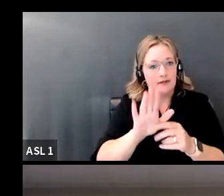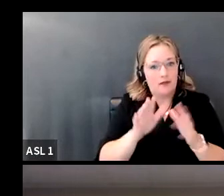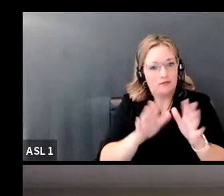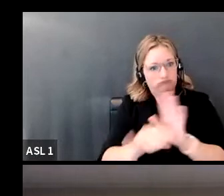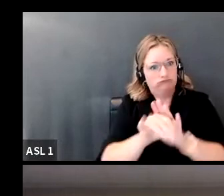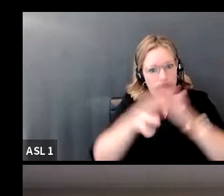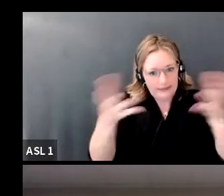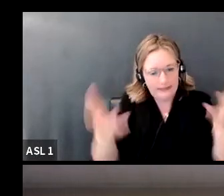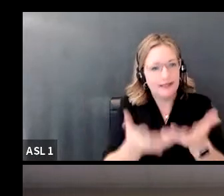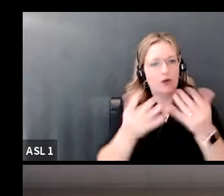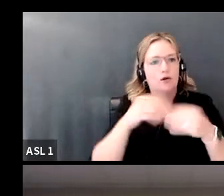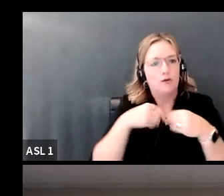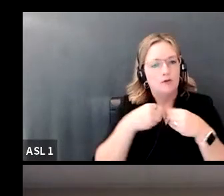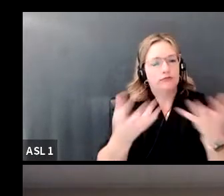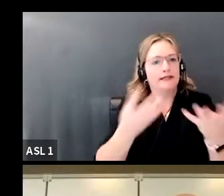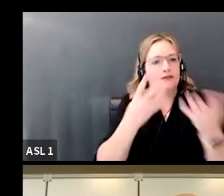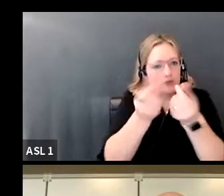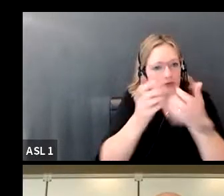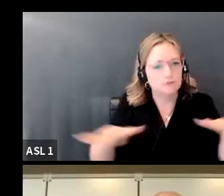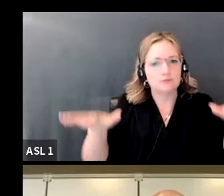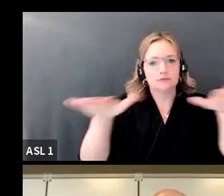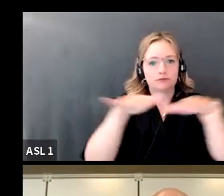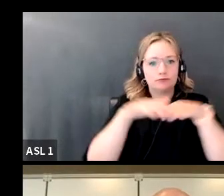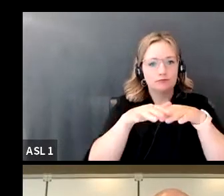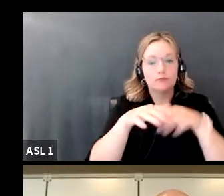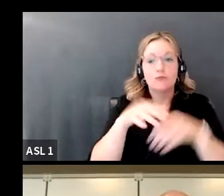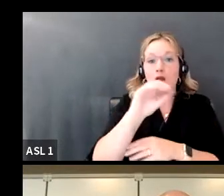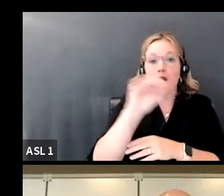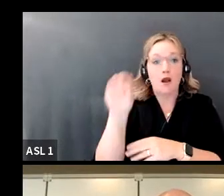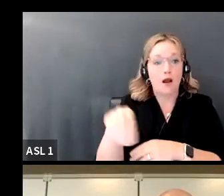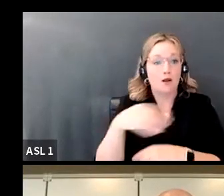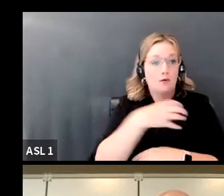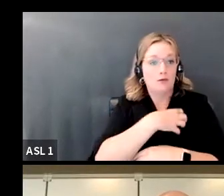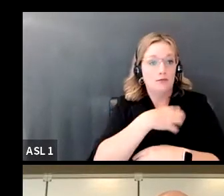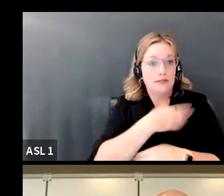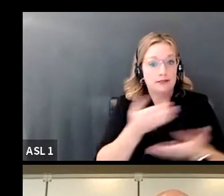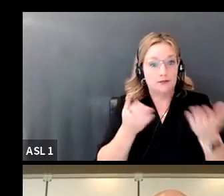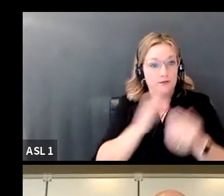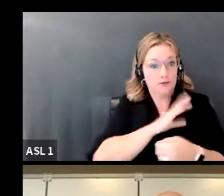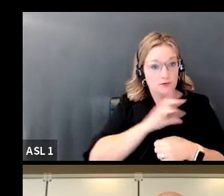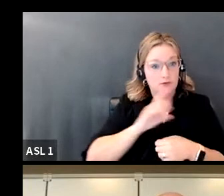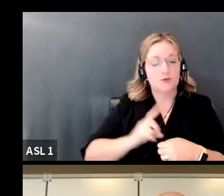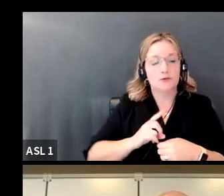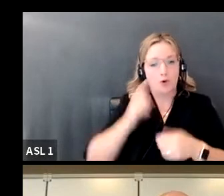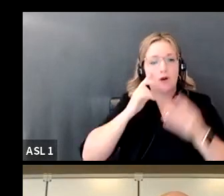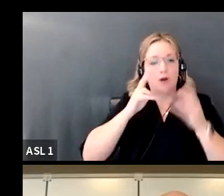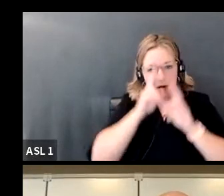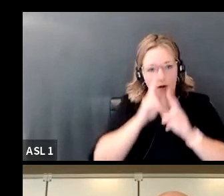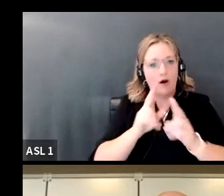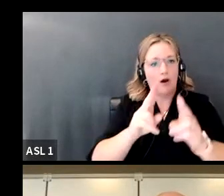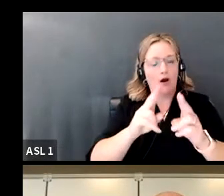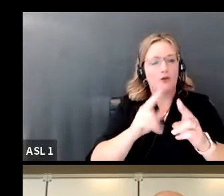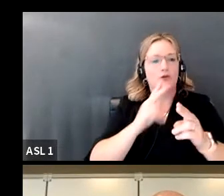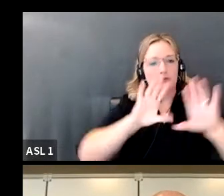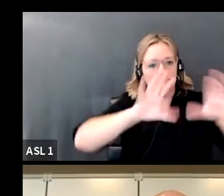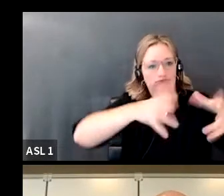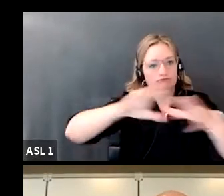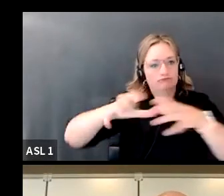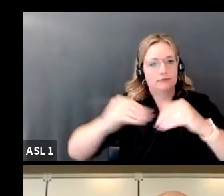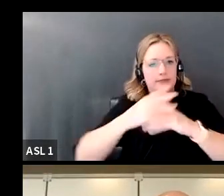continued to nurture this land the ottawa police services board honors the peoples and land of the algonquin anishinaabe